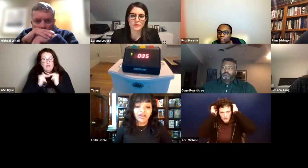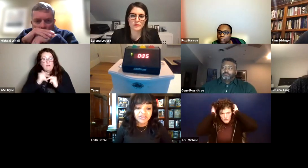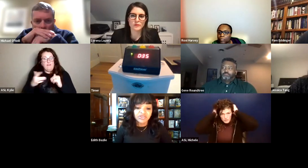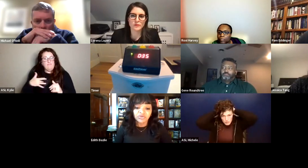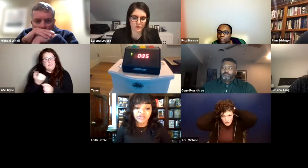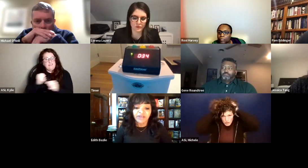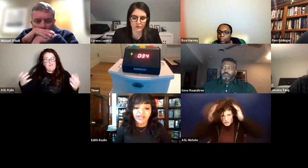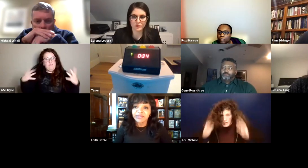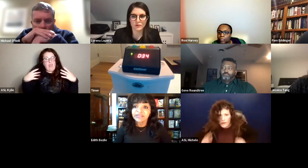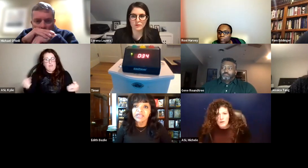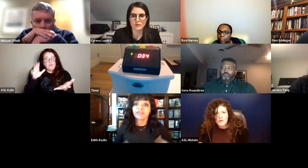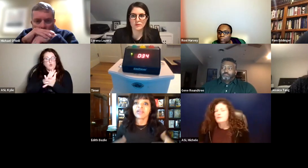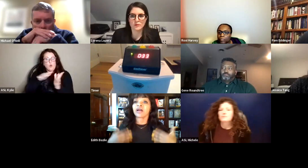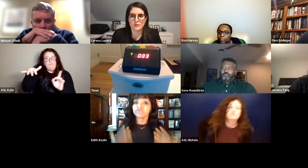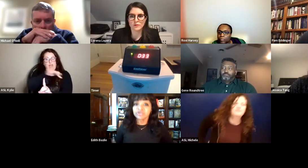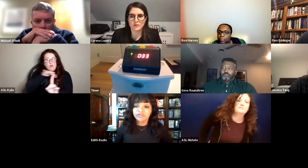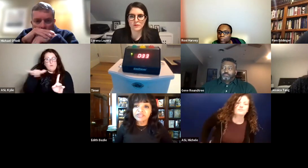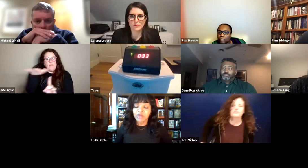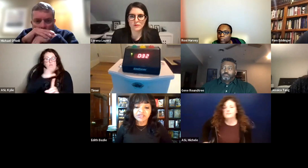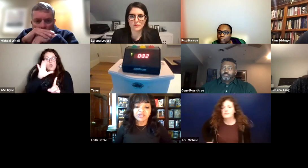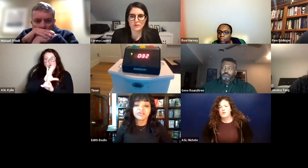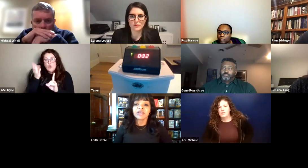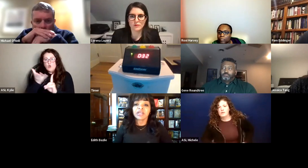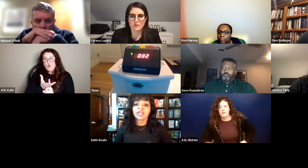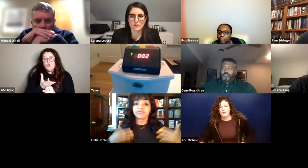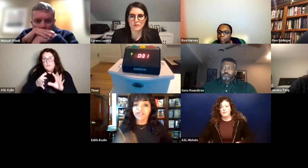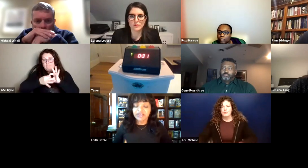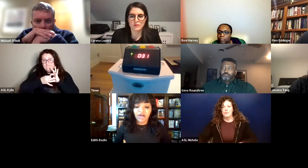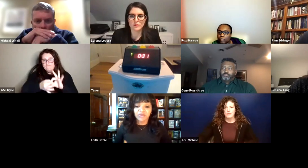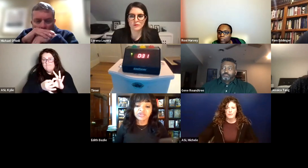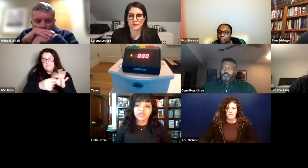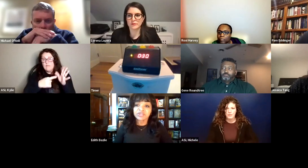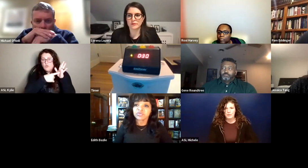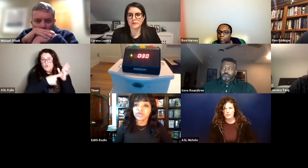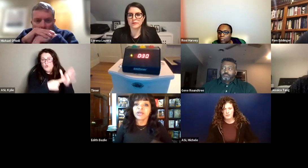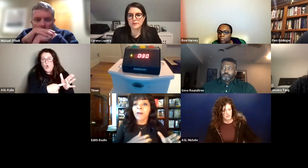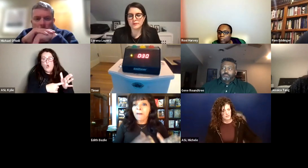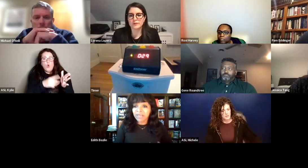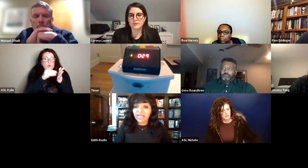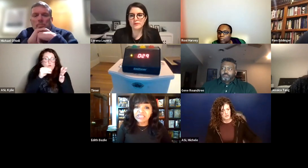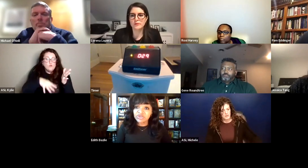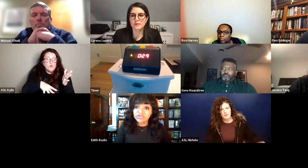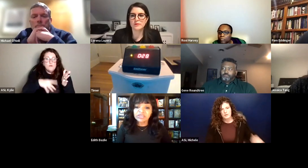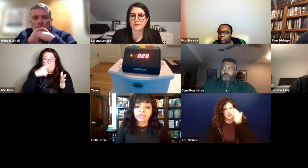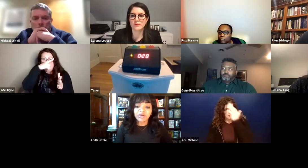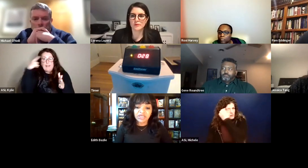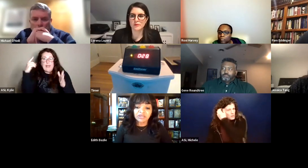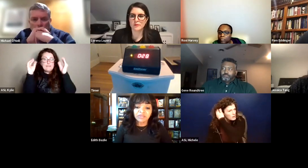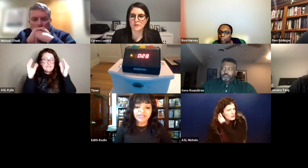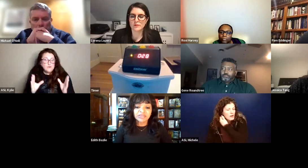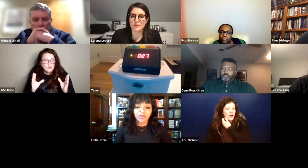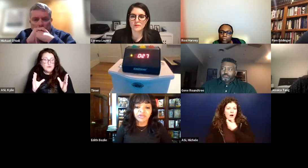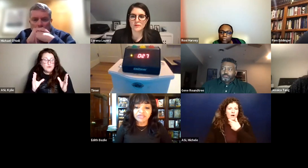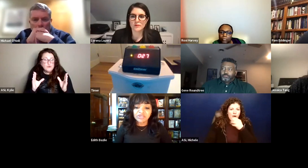and healthy school environments that are culturally responsive and reflect our students with Black teachers in